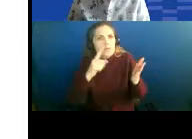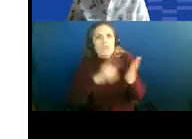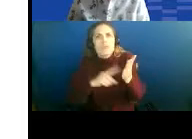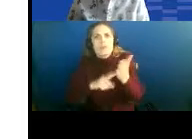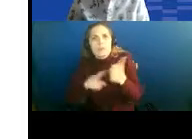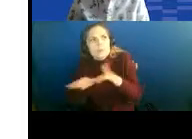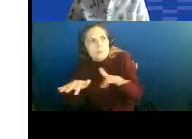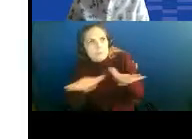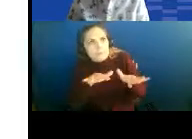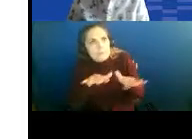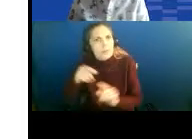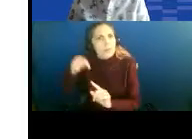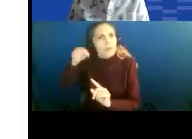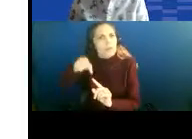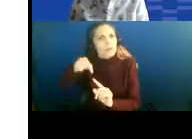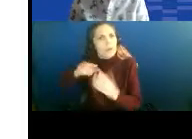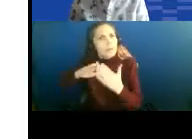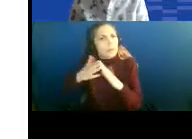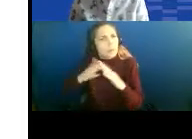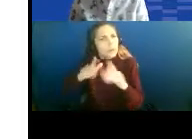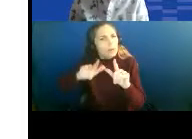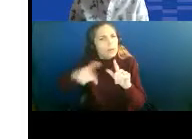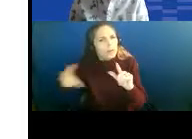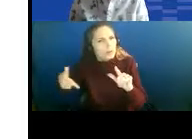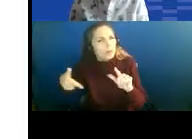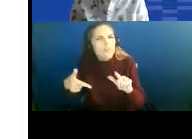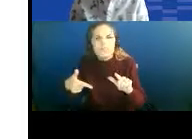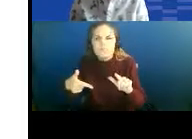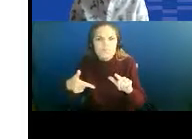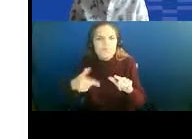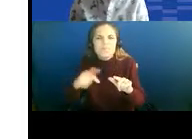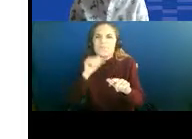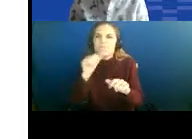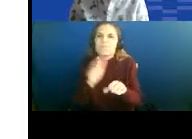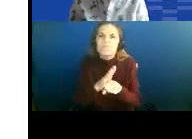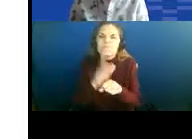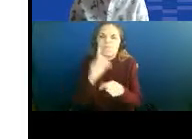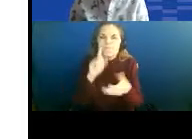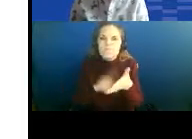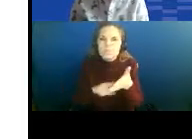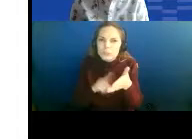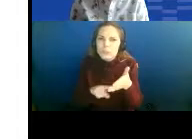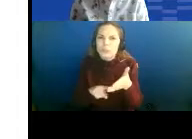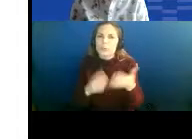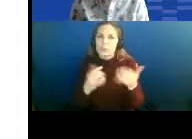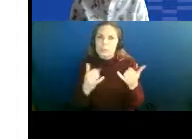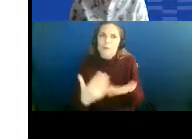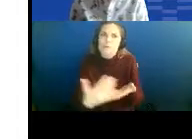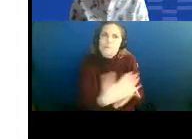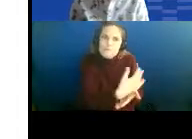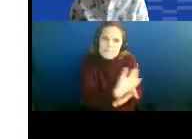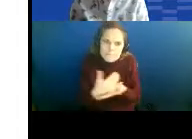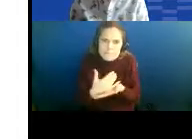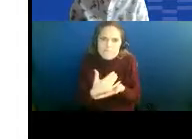well as recognizing a growing need for shared knowledge, resources, engagement, and critical